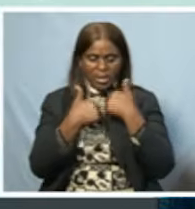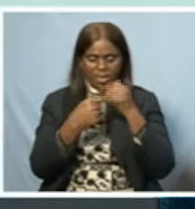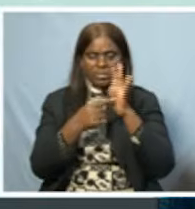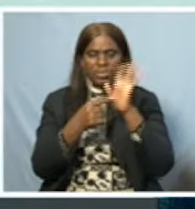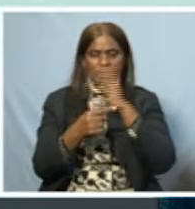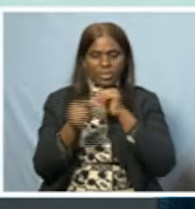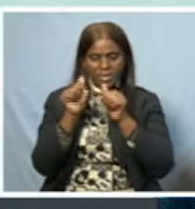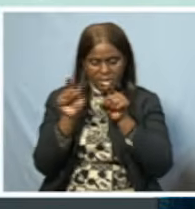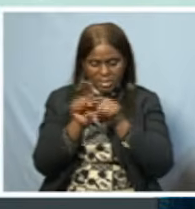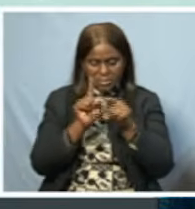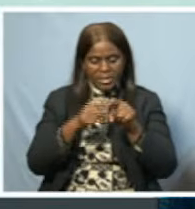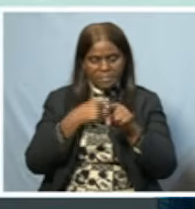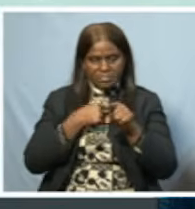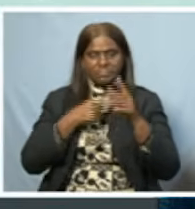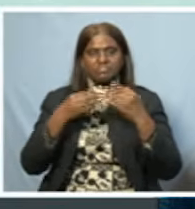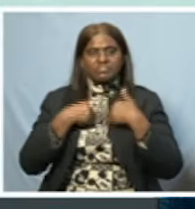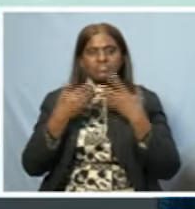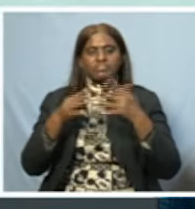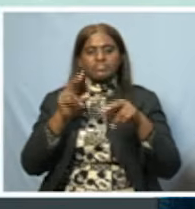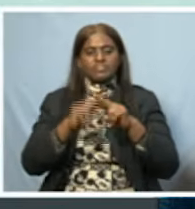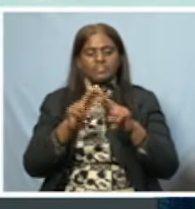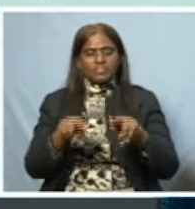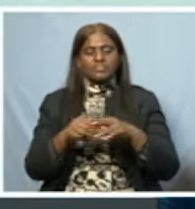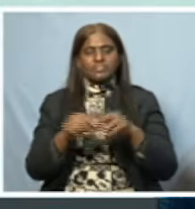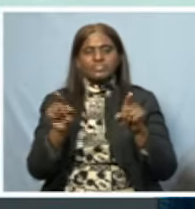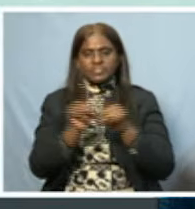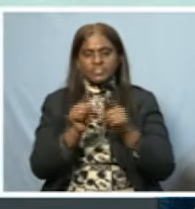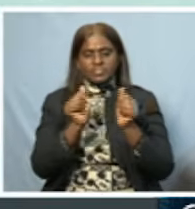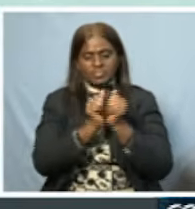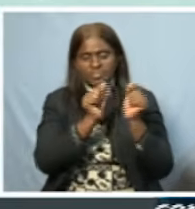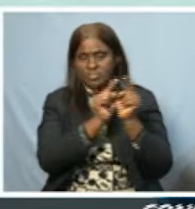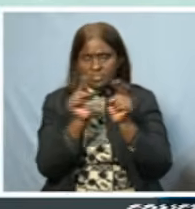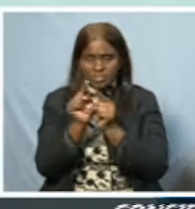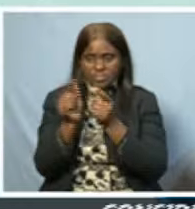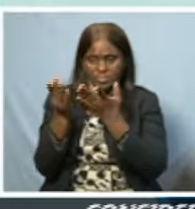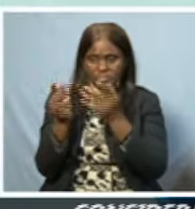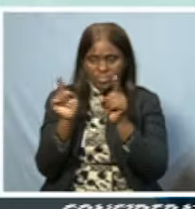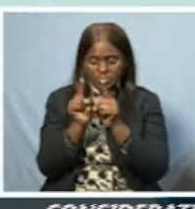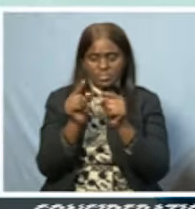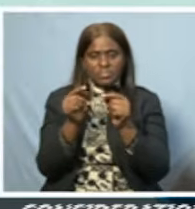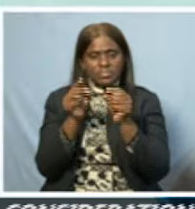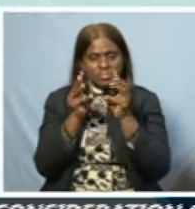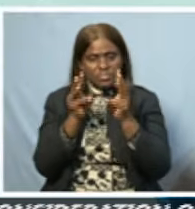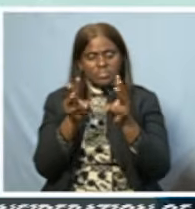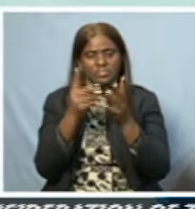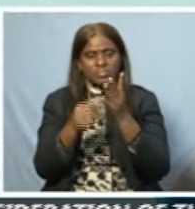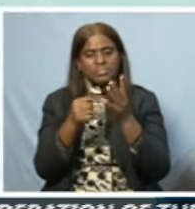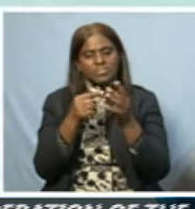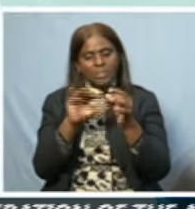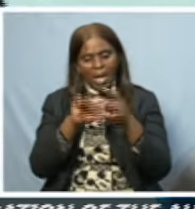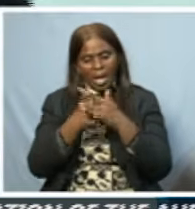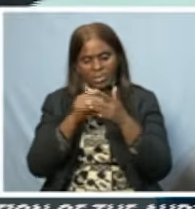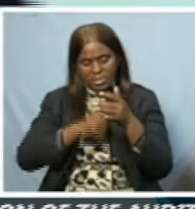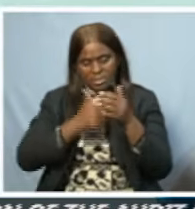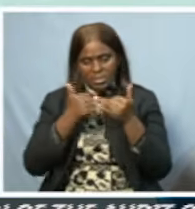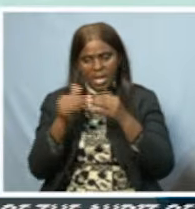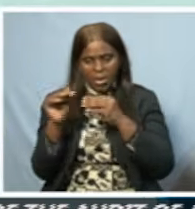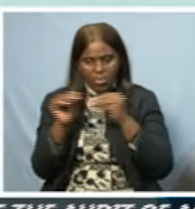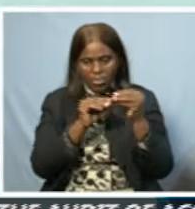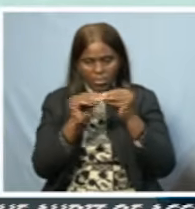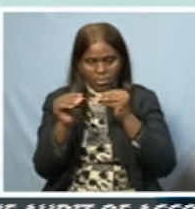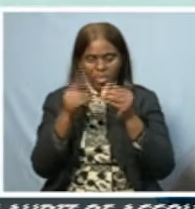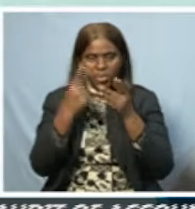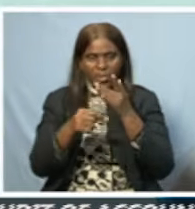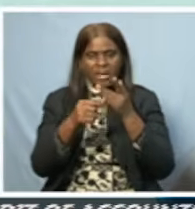I duly acknowledge that, Chair. And also the aspect that how do we now move further?